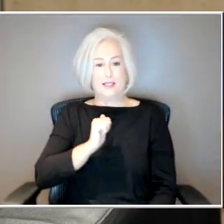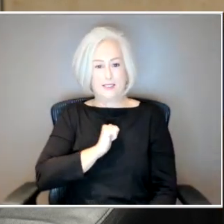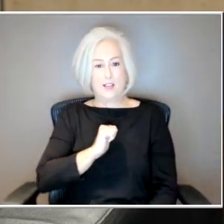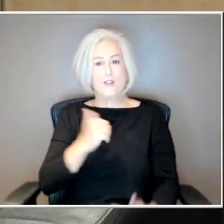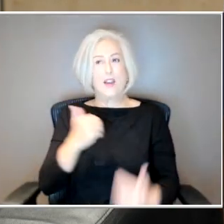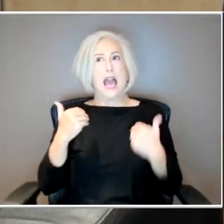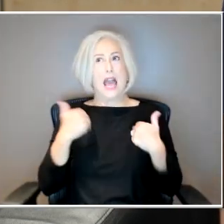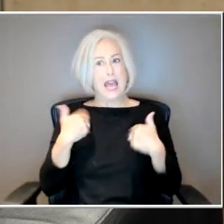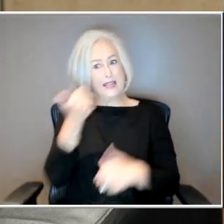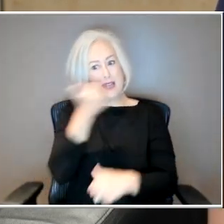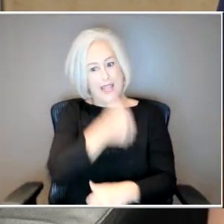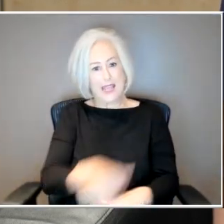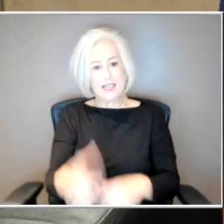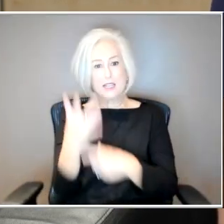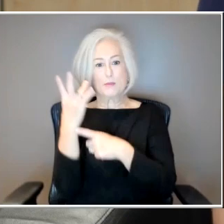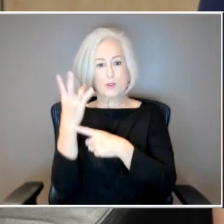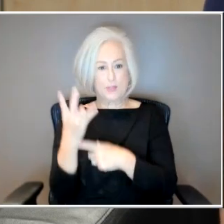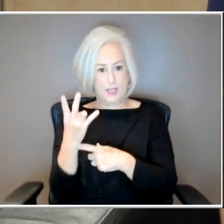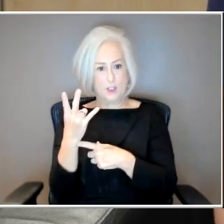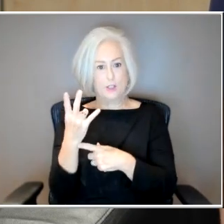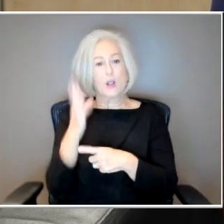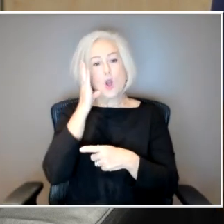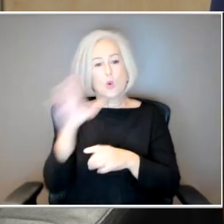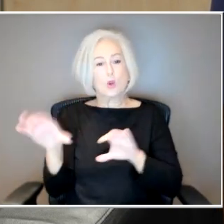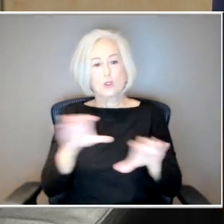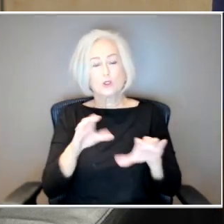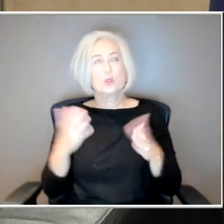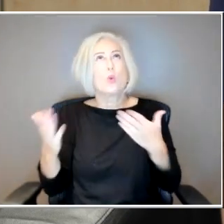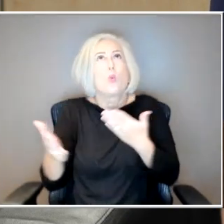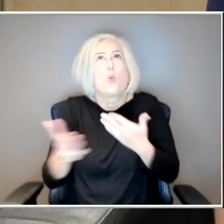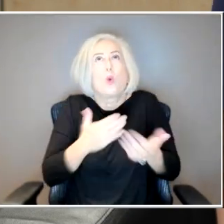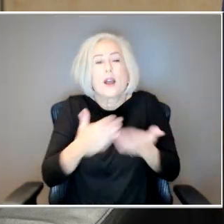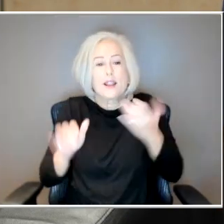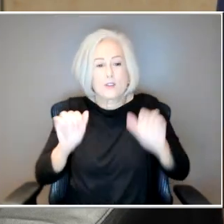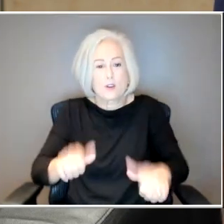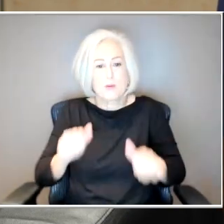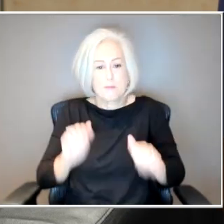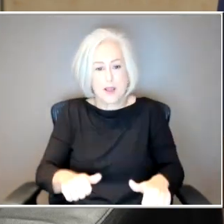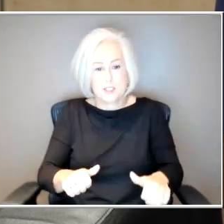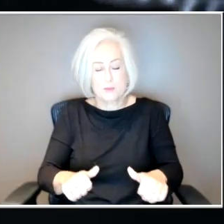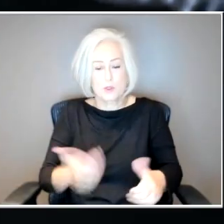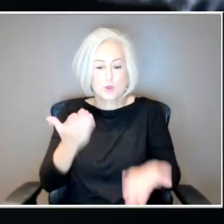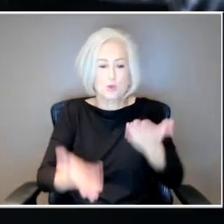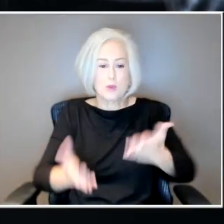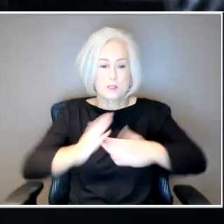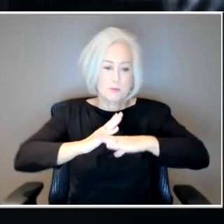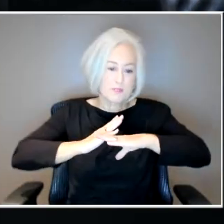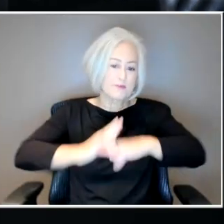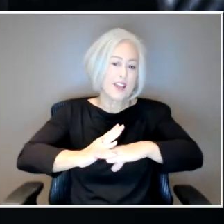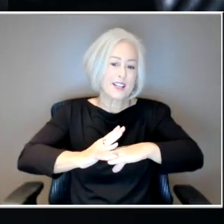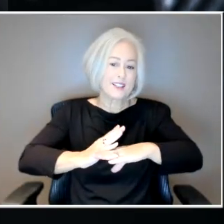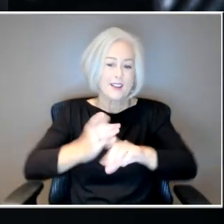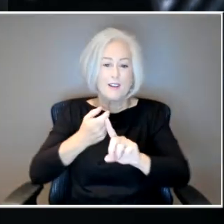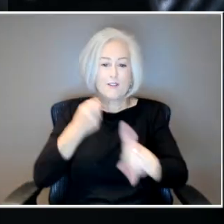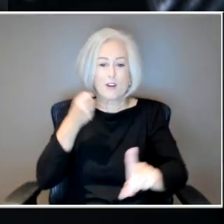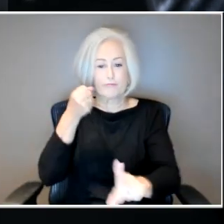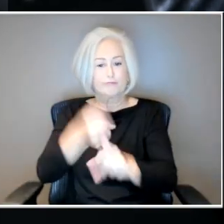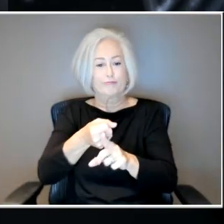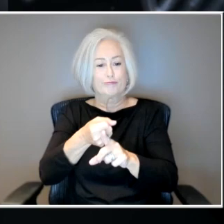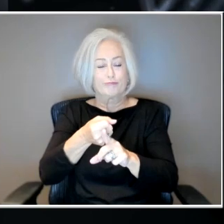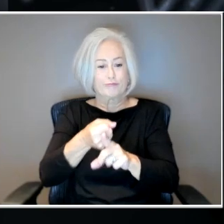going to do whatever the doctors say is my strongest option to hopefully prevent that from happening to me. Mackenzie did test positive